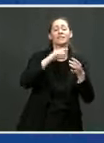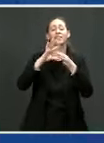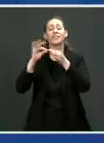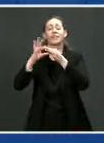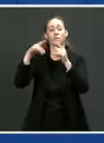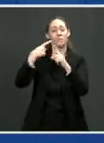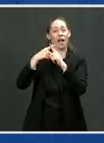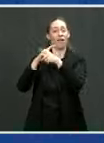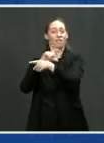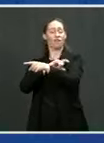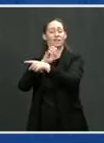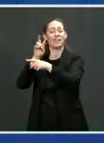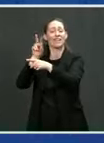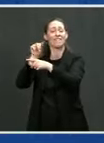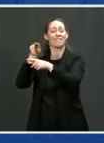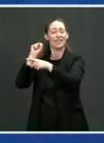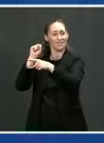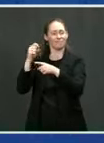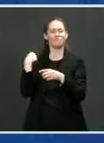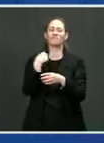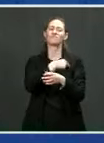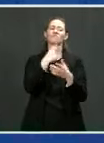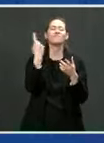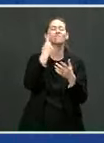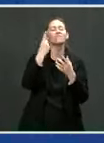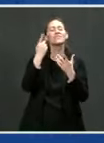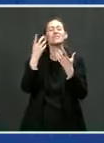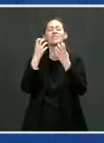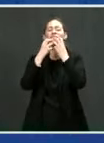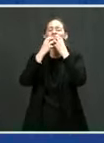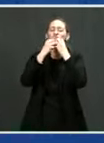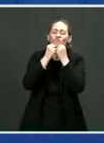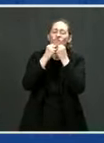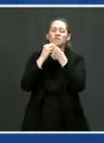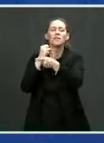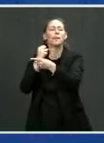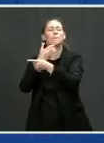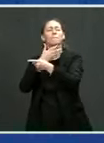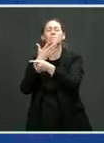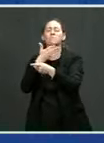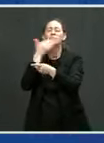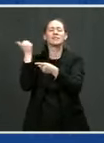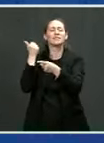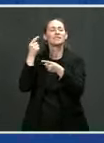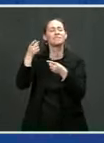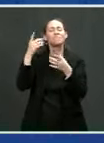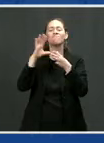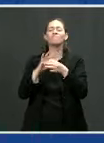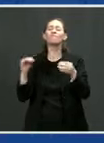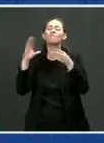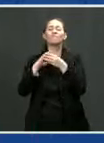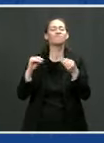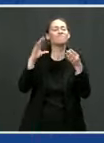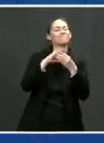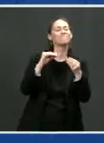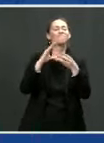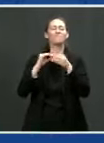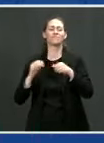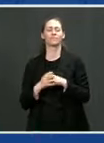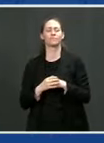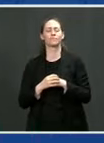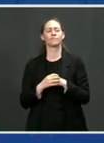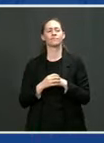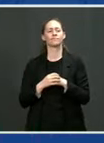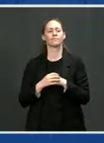loved being a Capitol Police officer more than anyone could really say, and he carried the badge